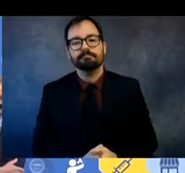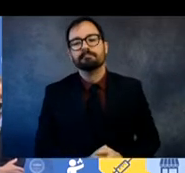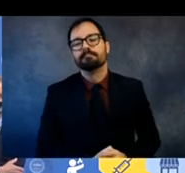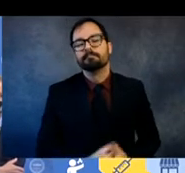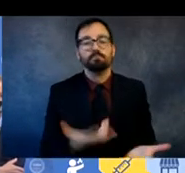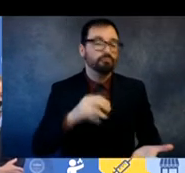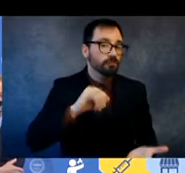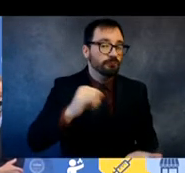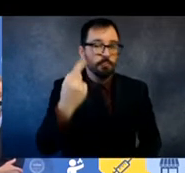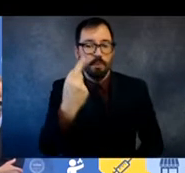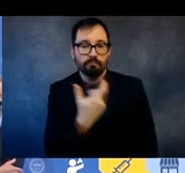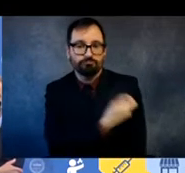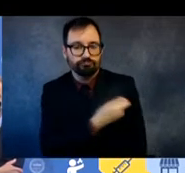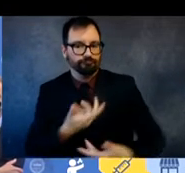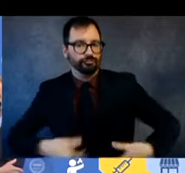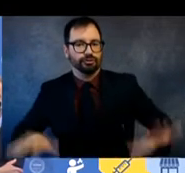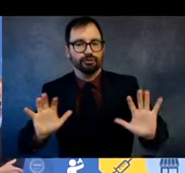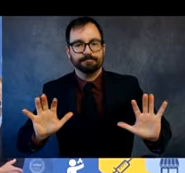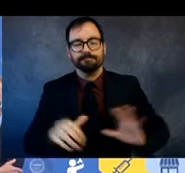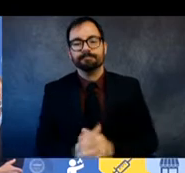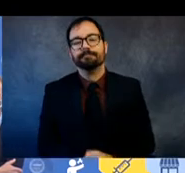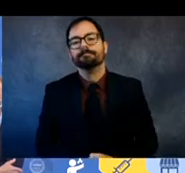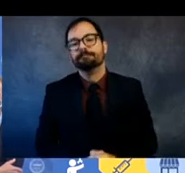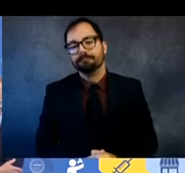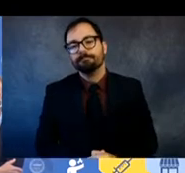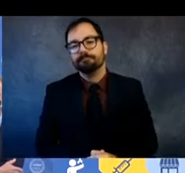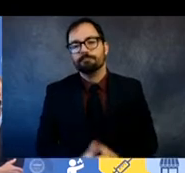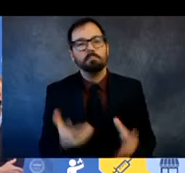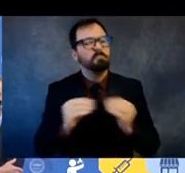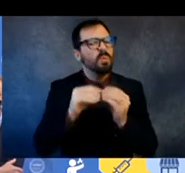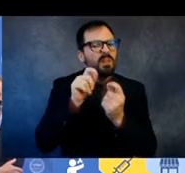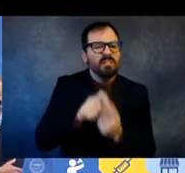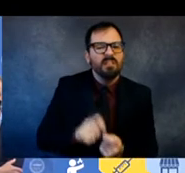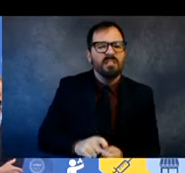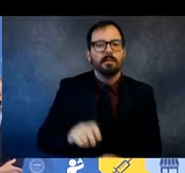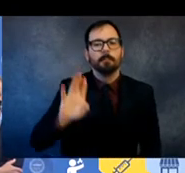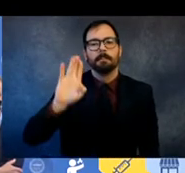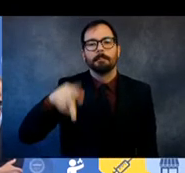fully vaccinated. More details and data is available if you go to